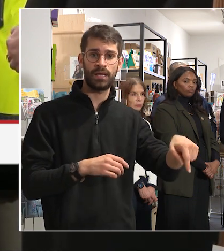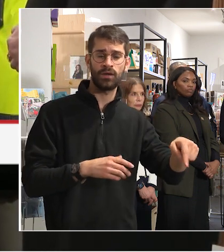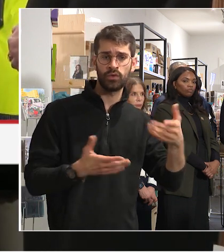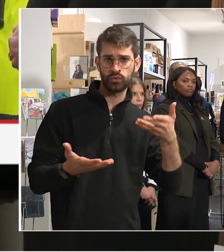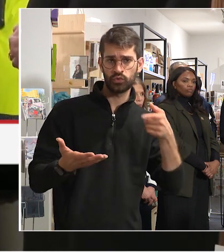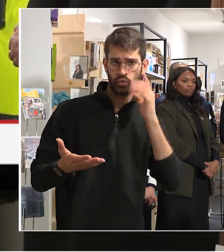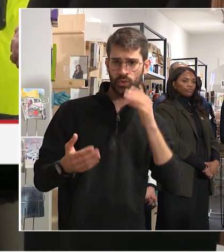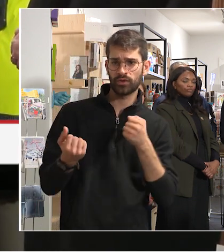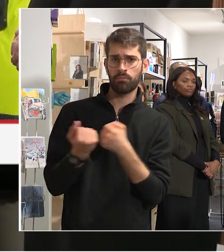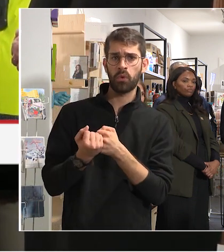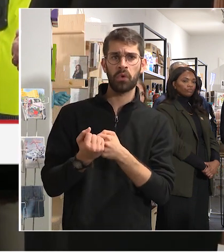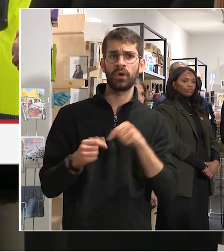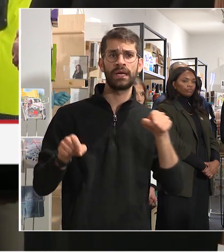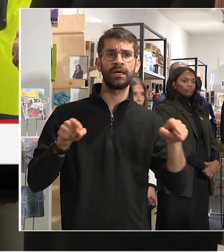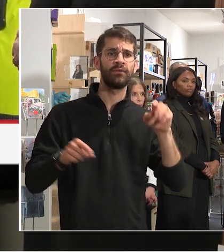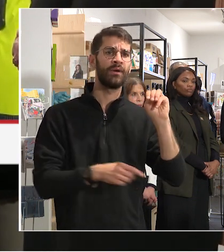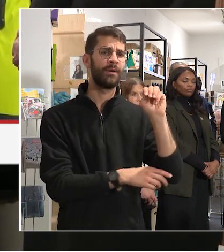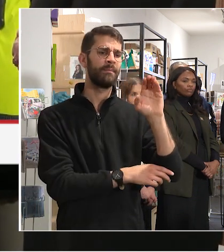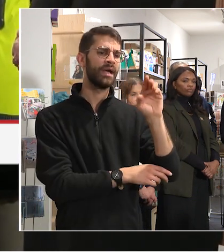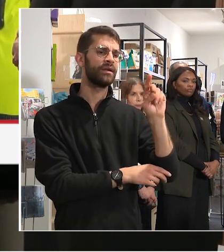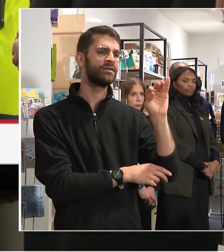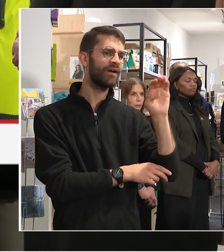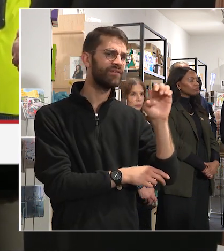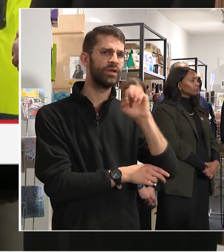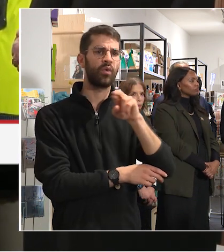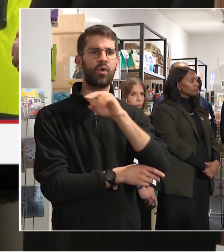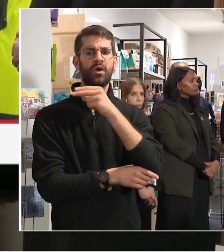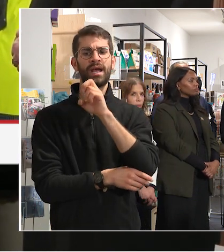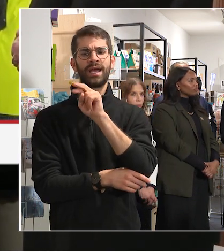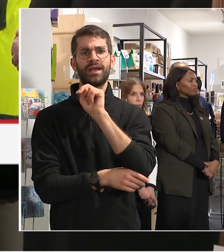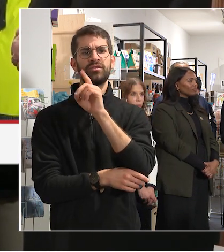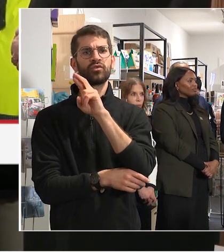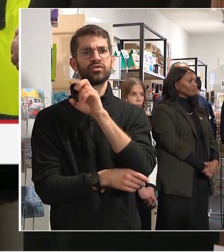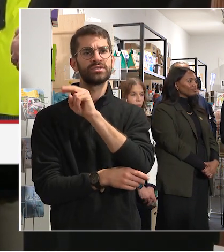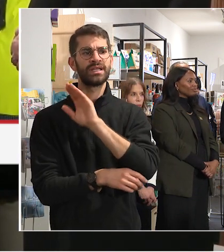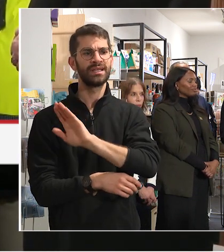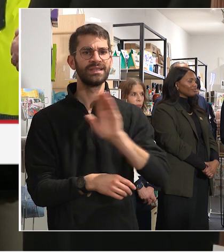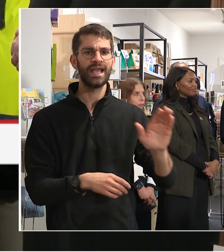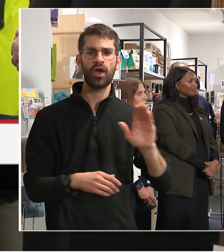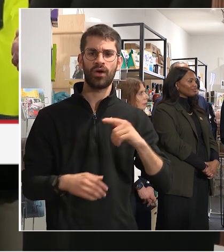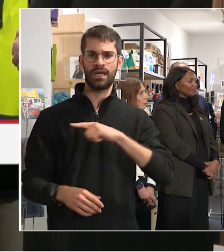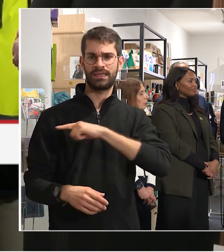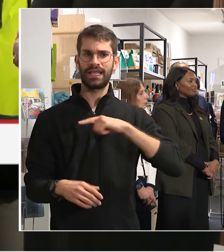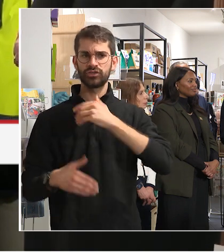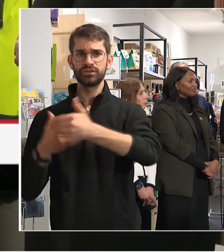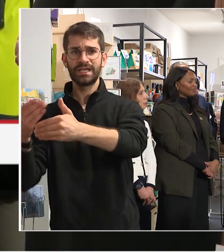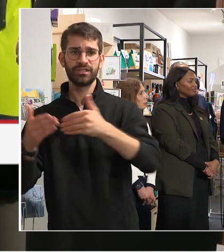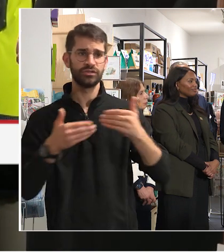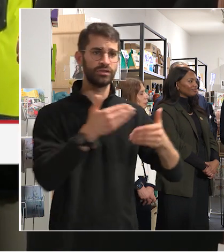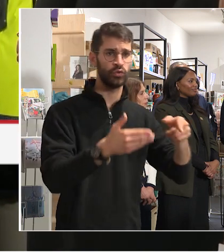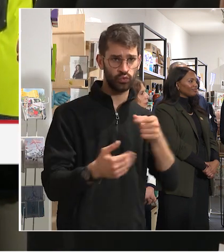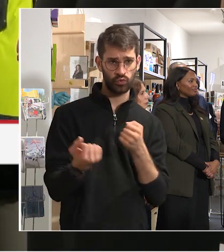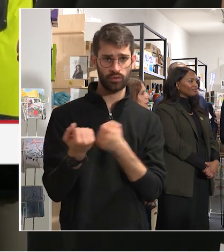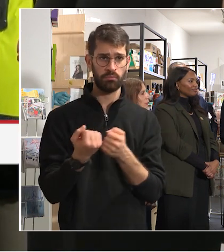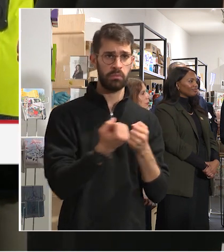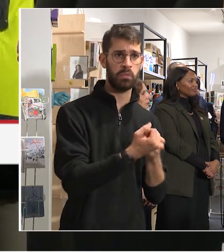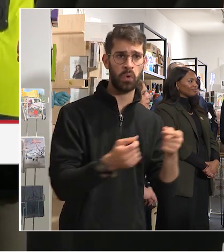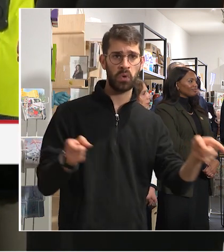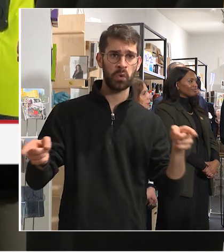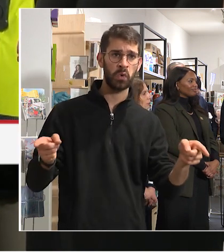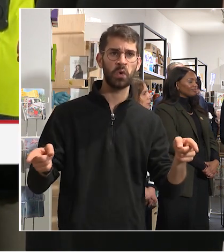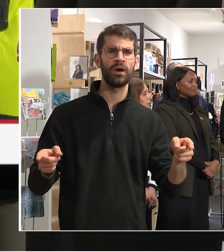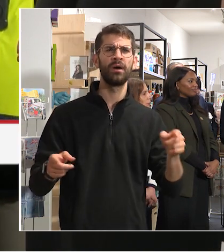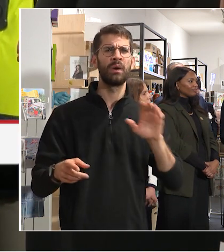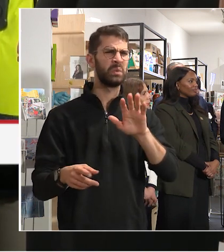support either of these McDuffie or Henderson pieces of legislation? Now I'm getting kind of confused in